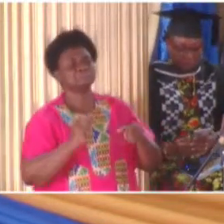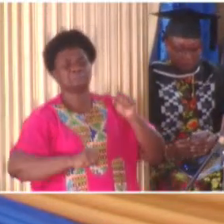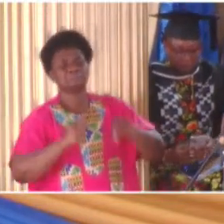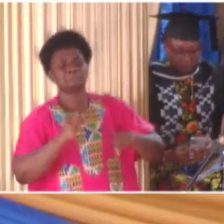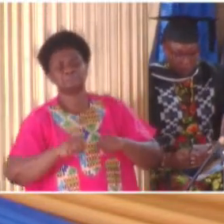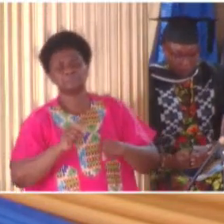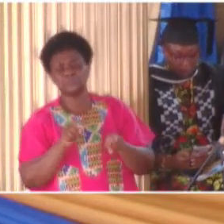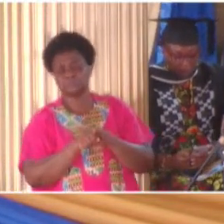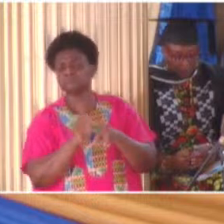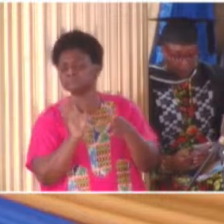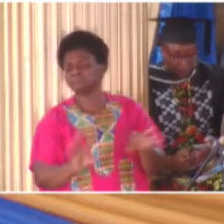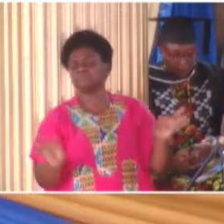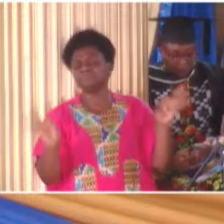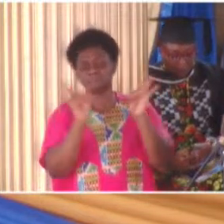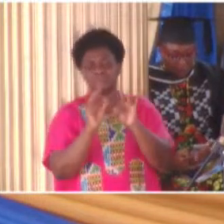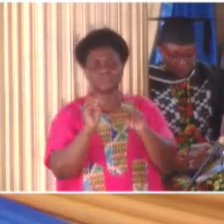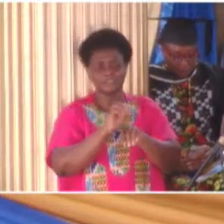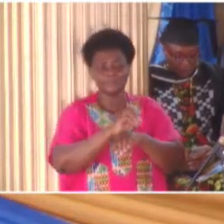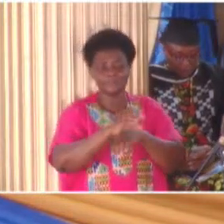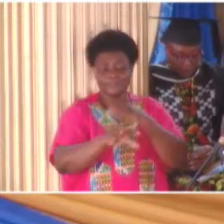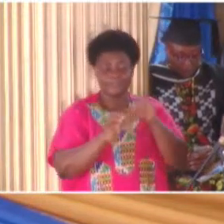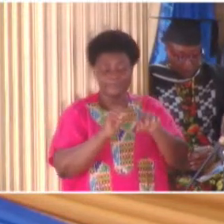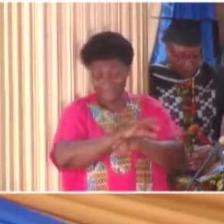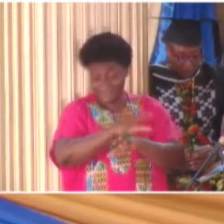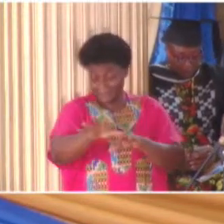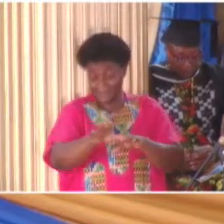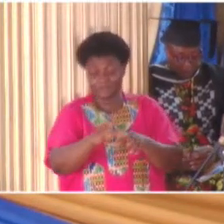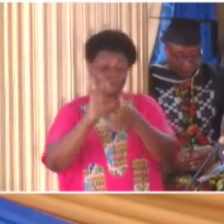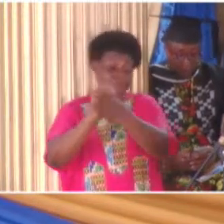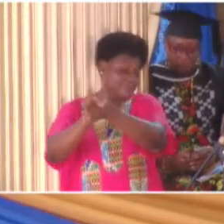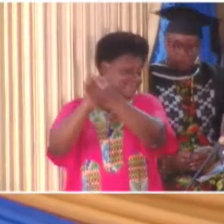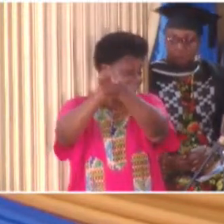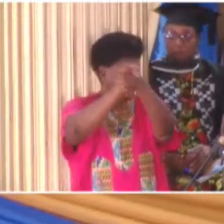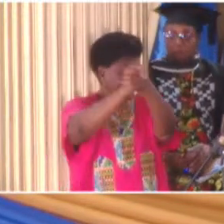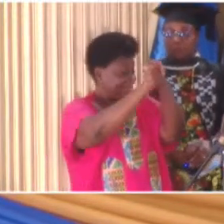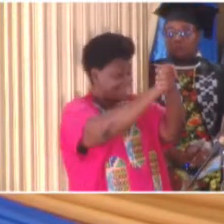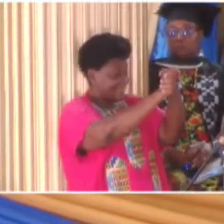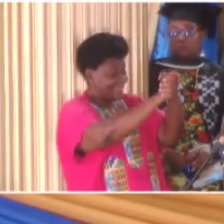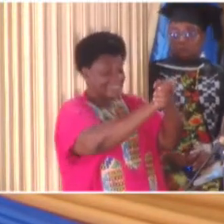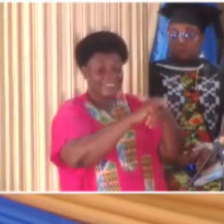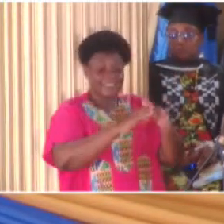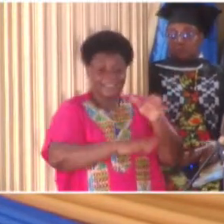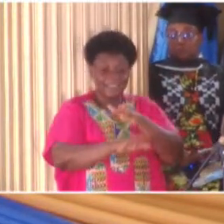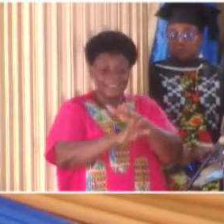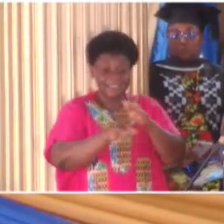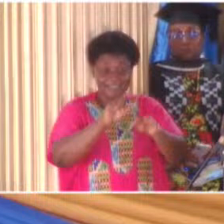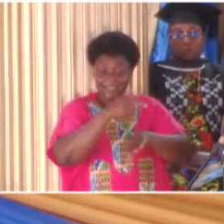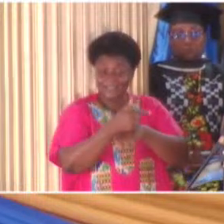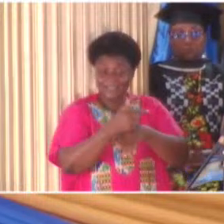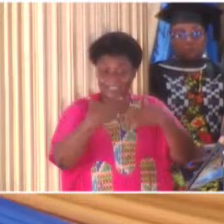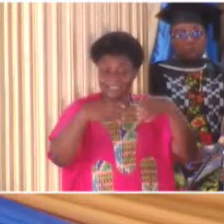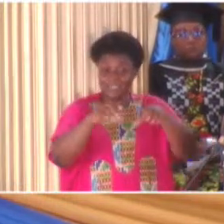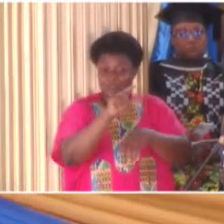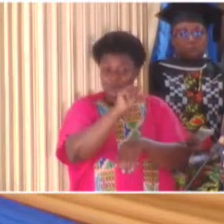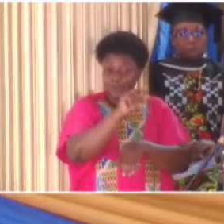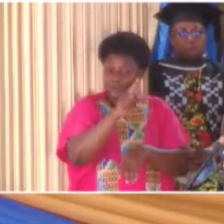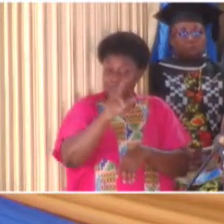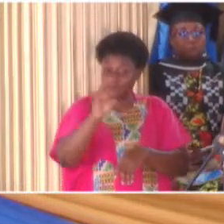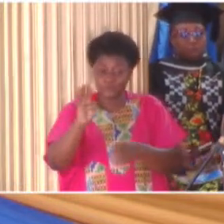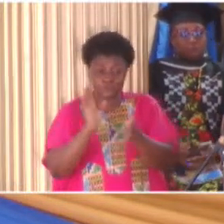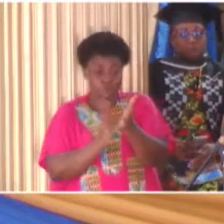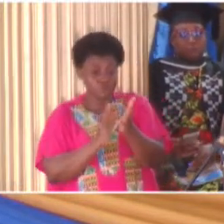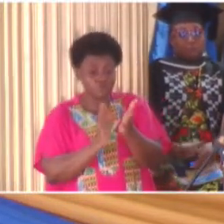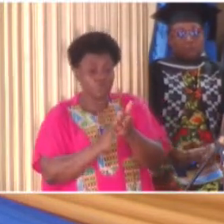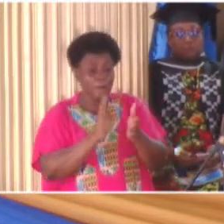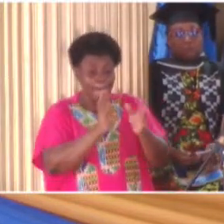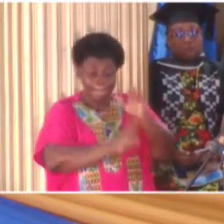a significant impact. Congratulations to you, undergraduate class of 2024 of the Schools of